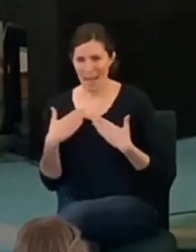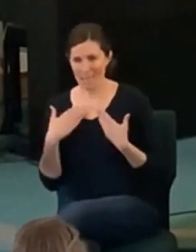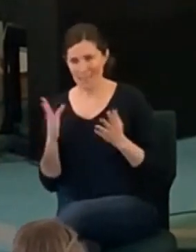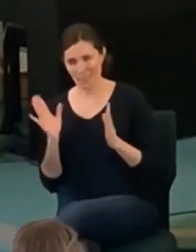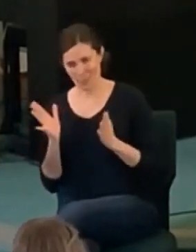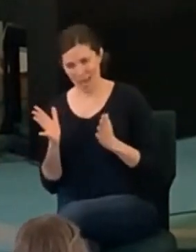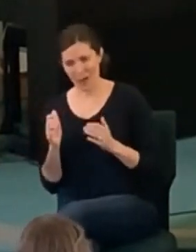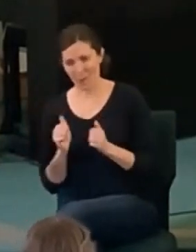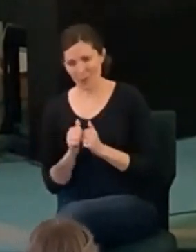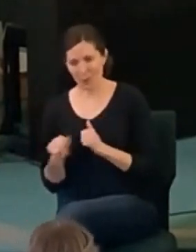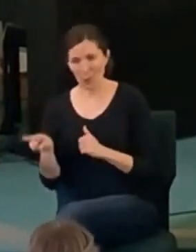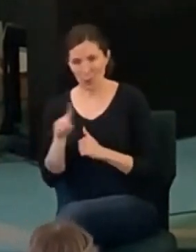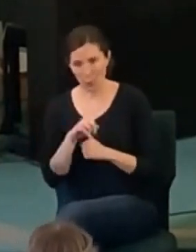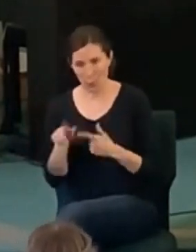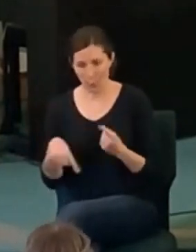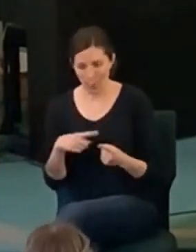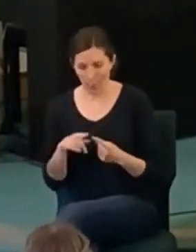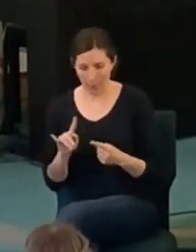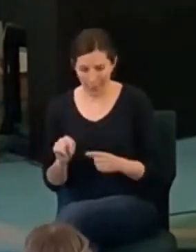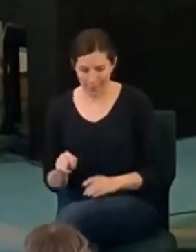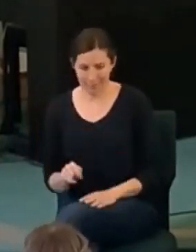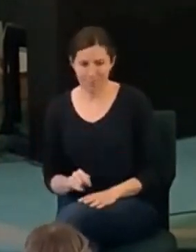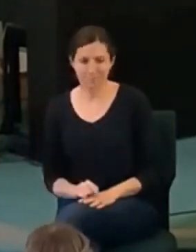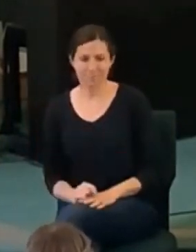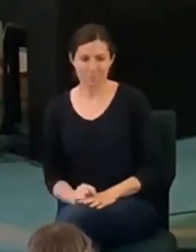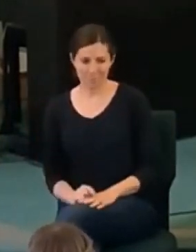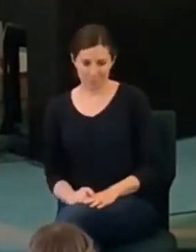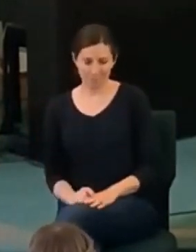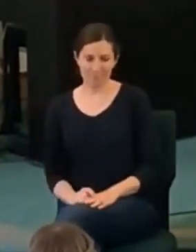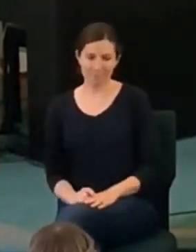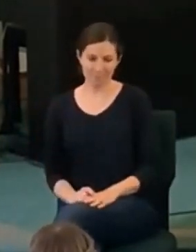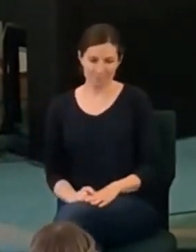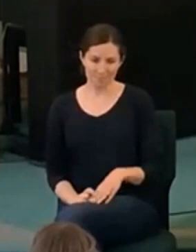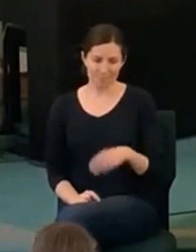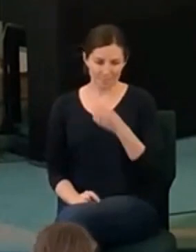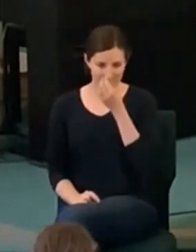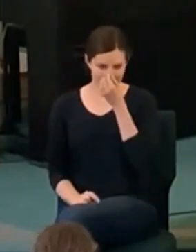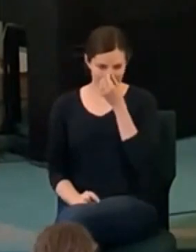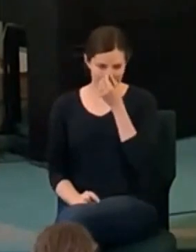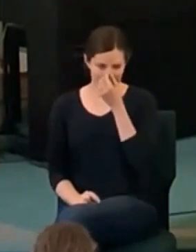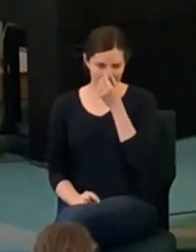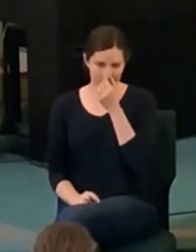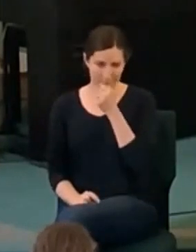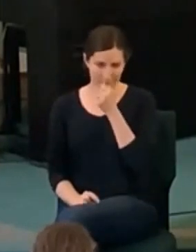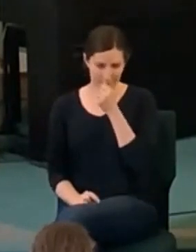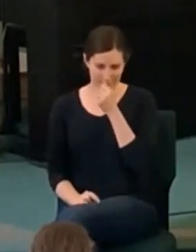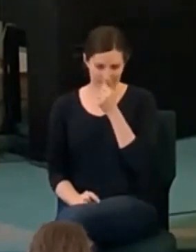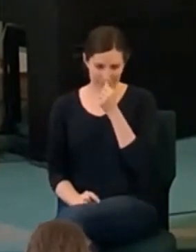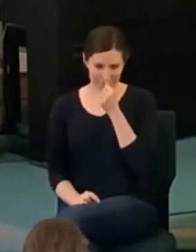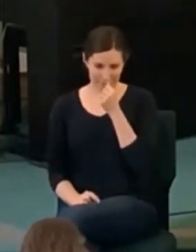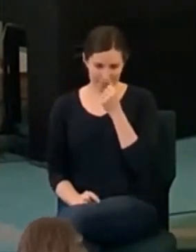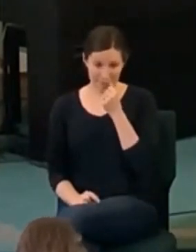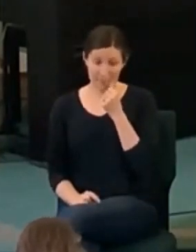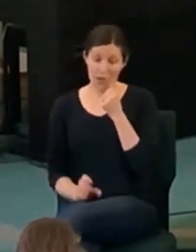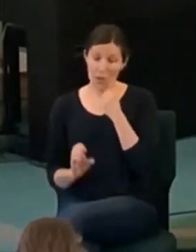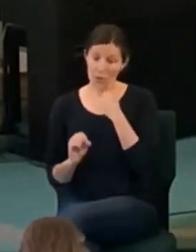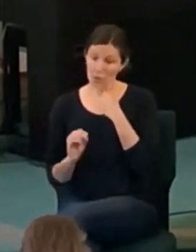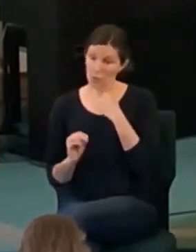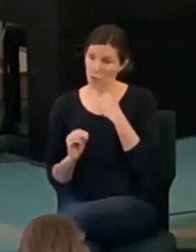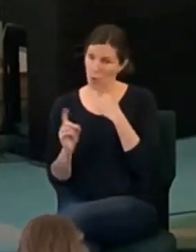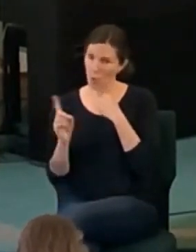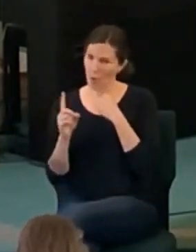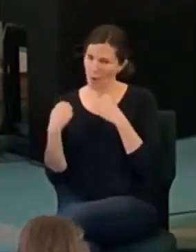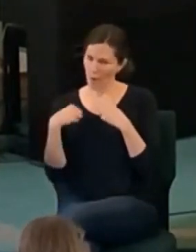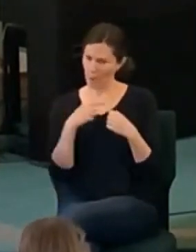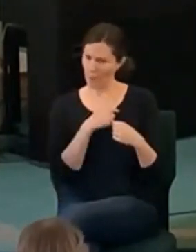go on, but I don't want to hide it or deceive you. I do want to acknowledge it. So If that's an issue or a question you have, I'd love to talk